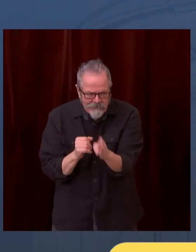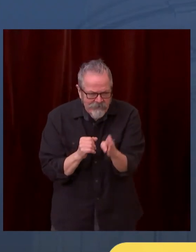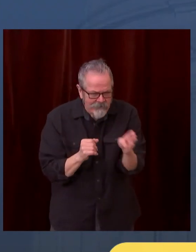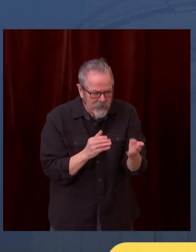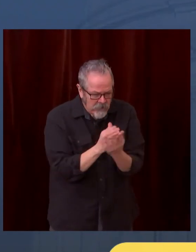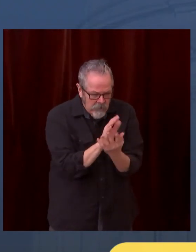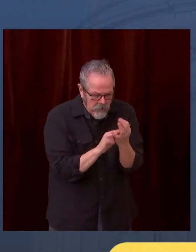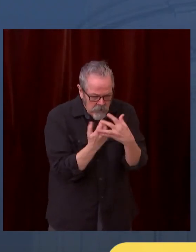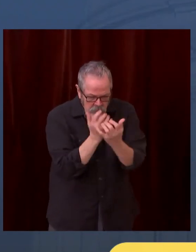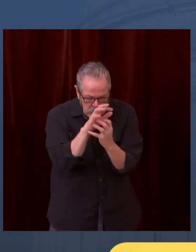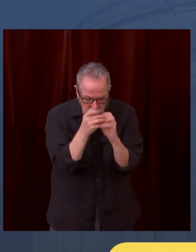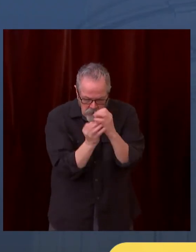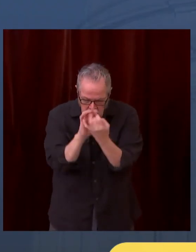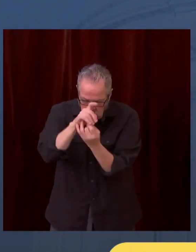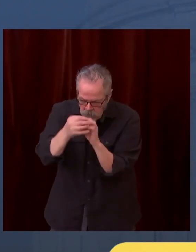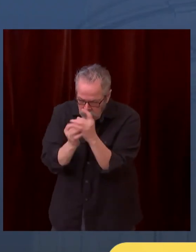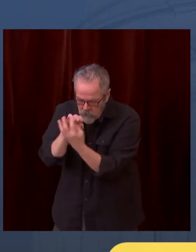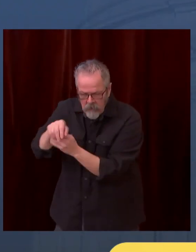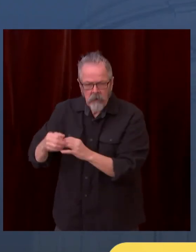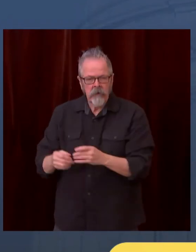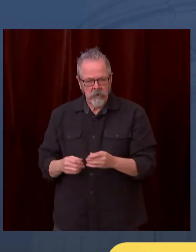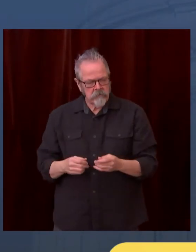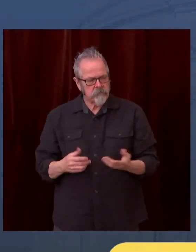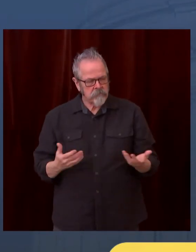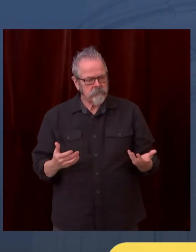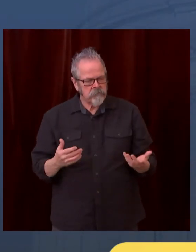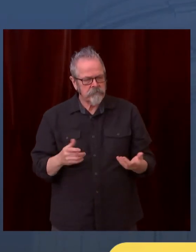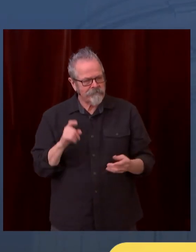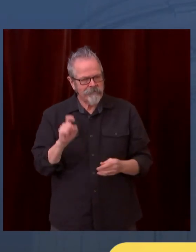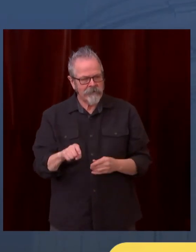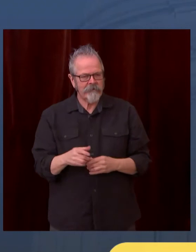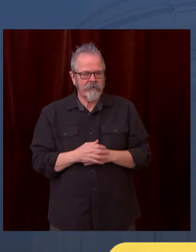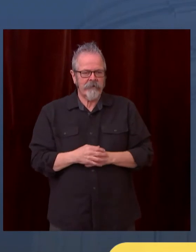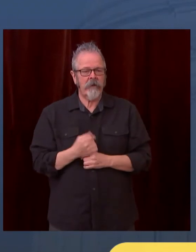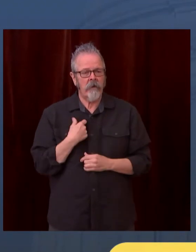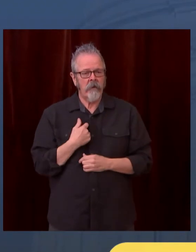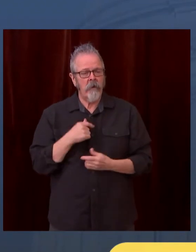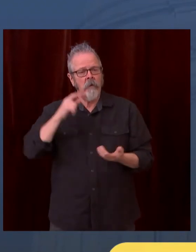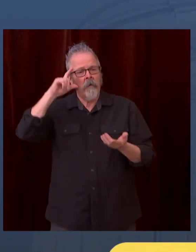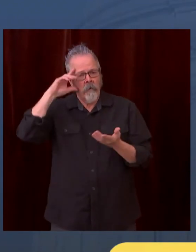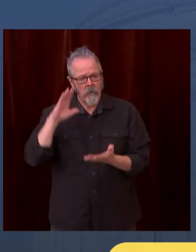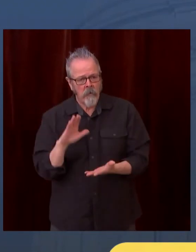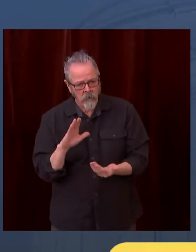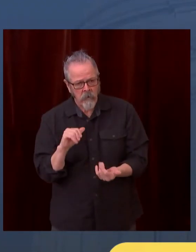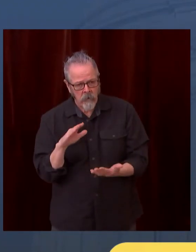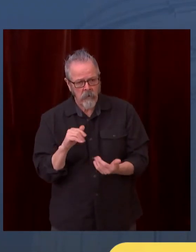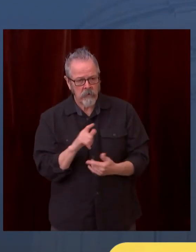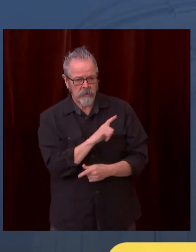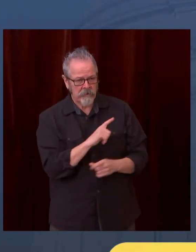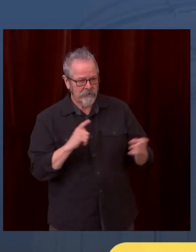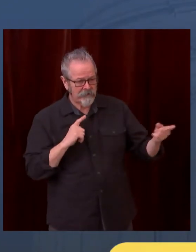So we're hopeful the legislature will see it this way. And I think make progress is being made, and I'm happy about that.